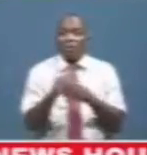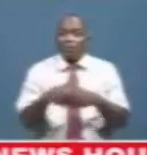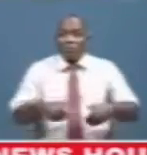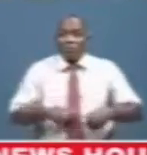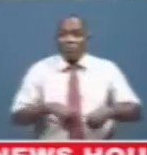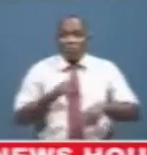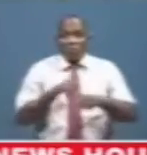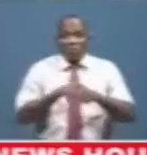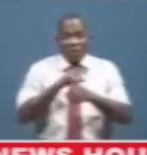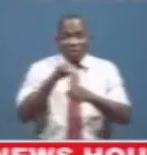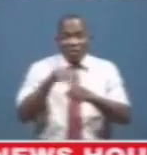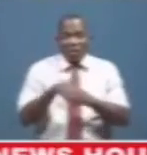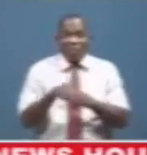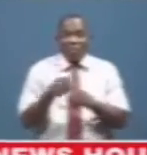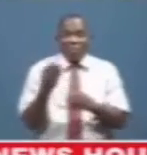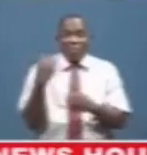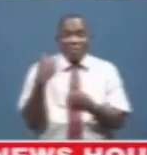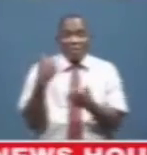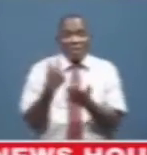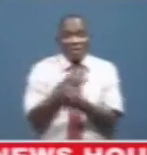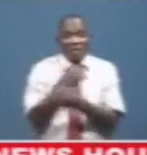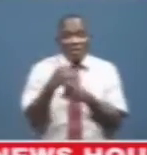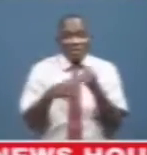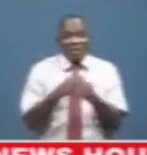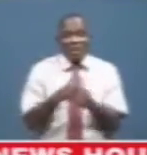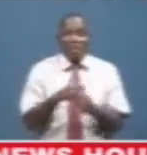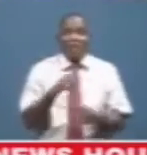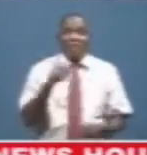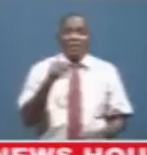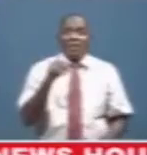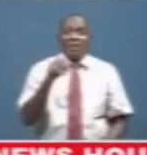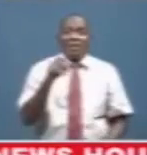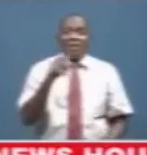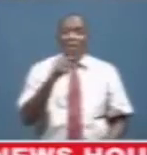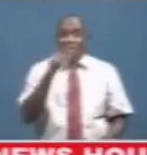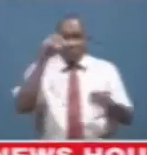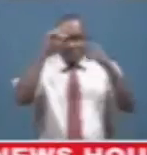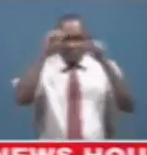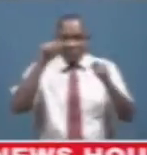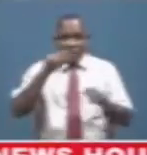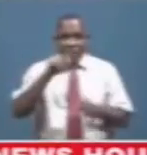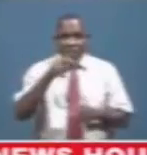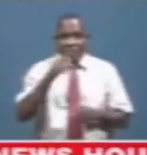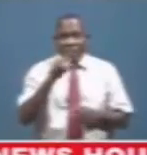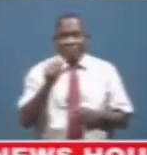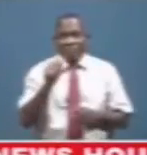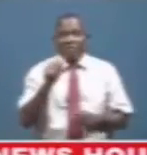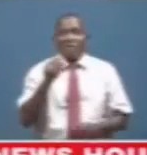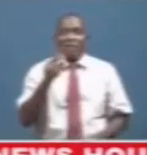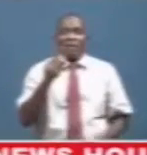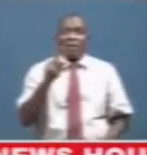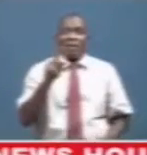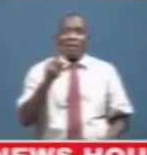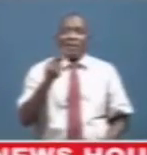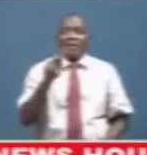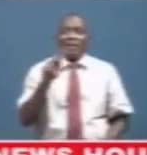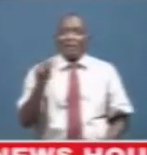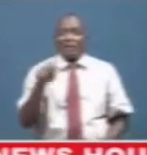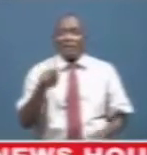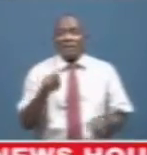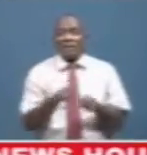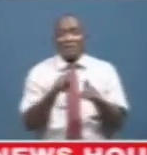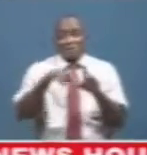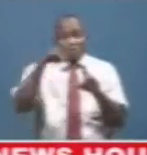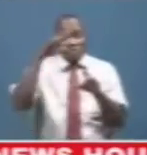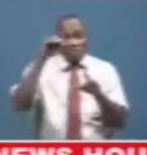juvenile football, including former Ghanaian international Lai Kingston, president of the GFA, Mr. Kurt Okreku, who doubles as